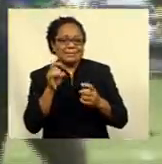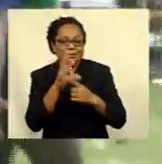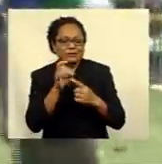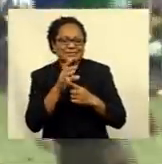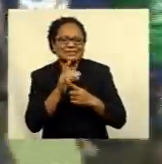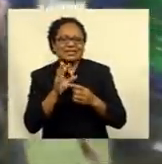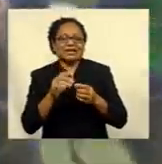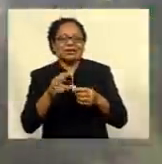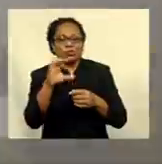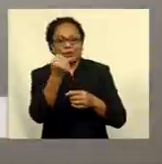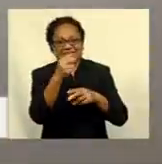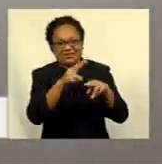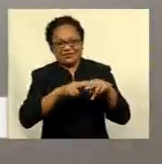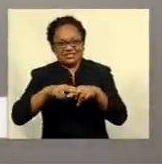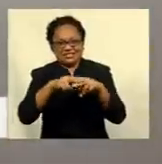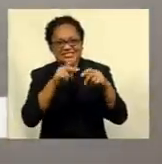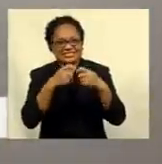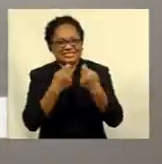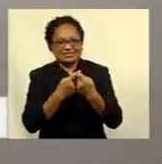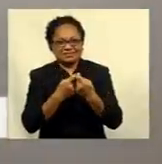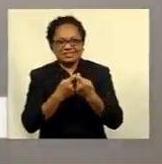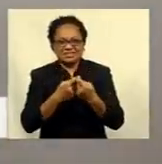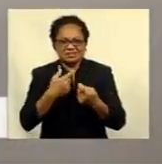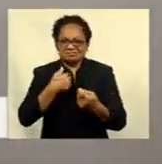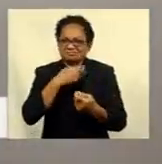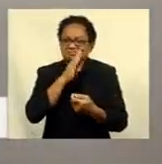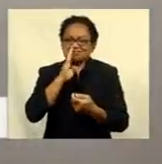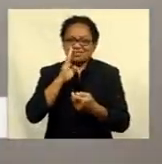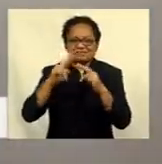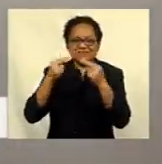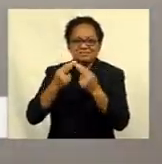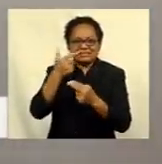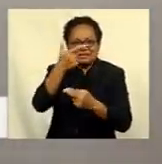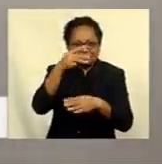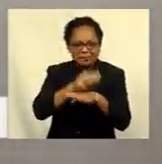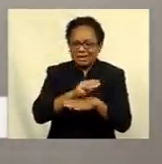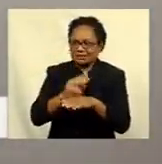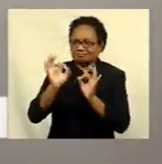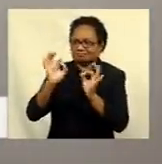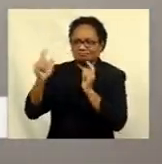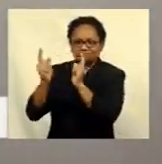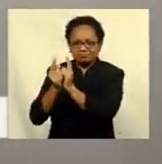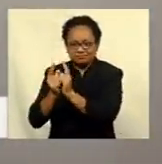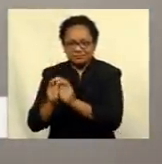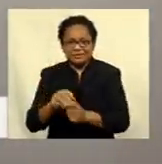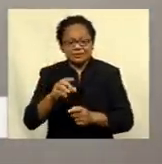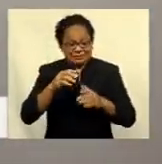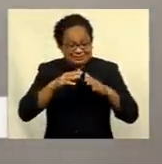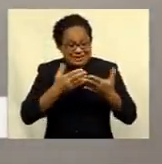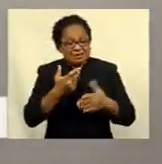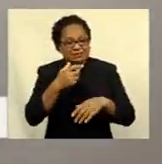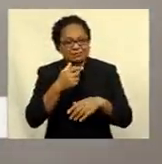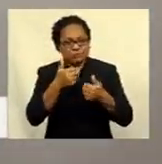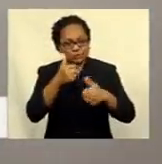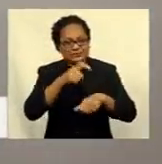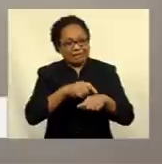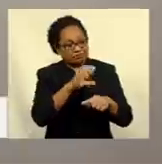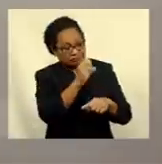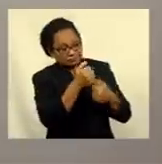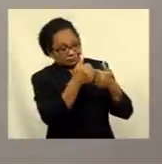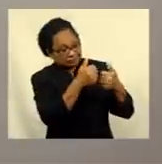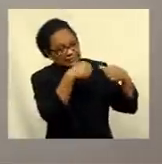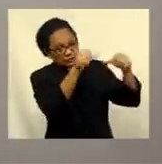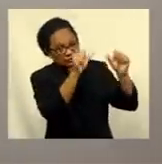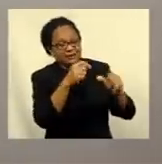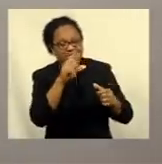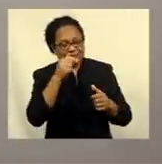win. I haven't seen my family for 7 months. It's time I went back and was a father and a husband for a while, and I feel particularly